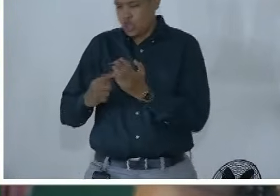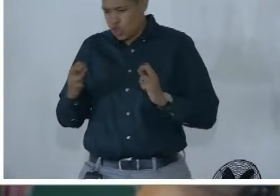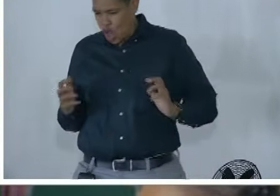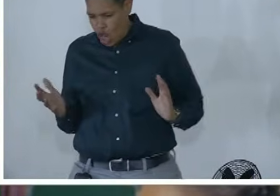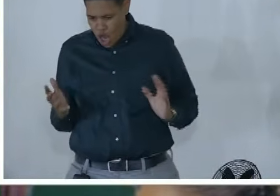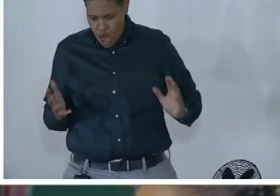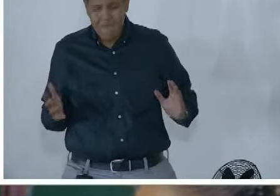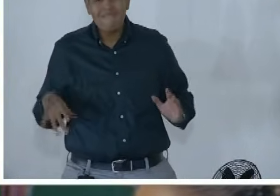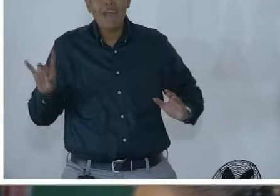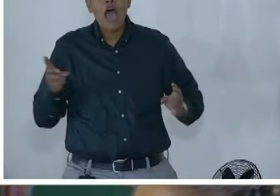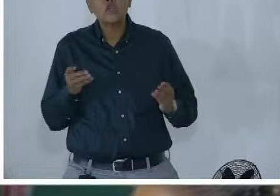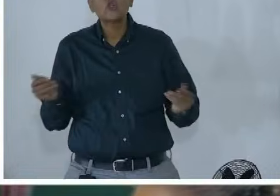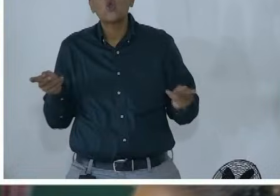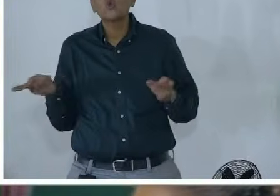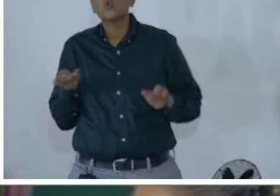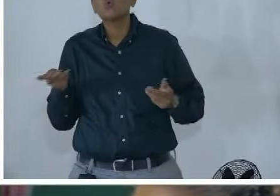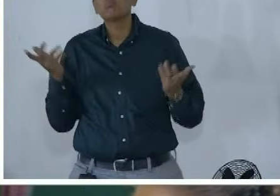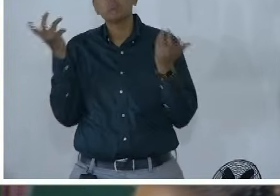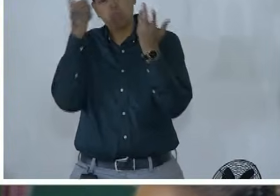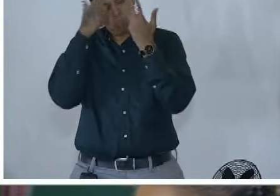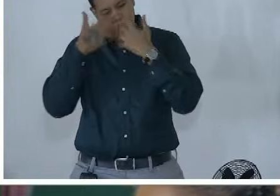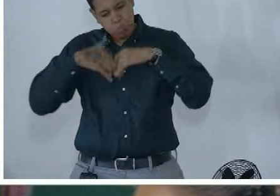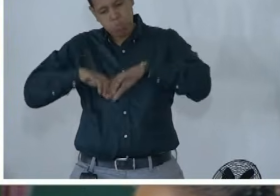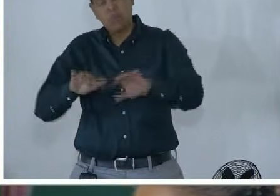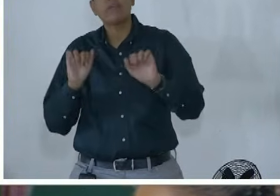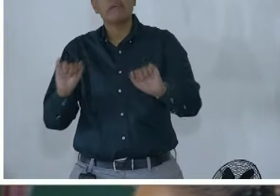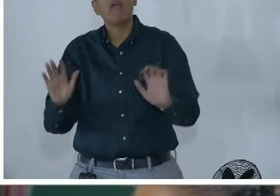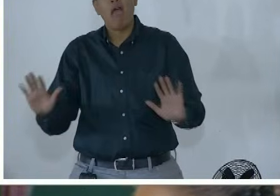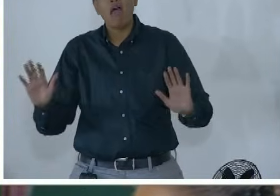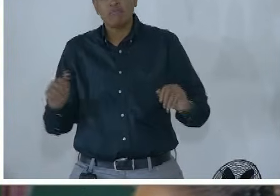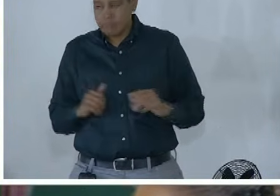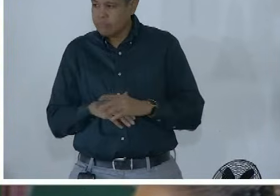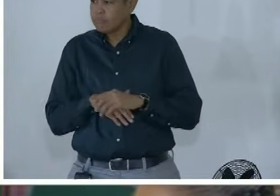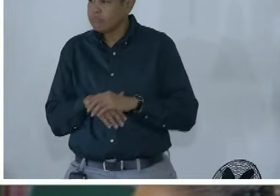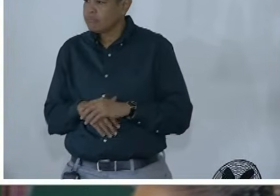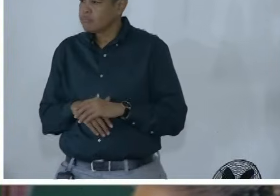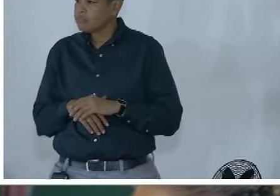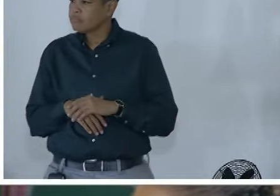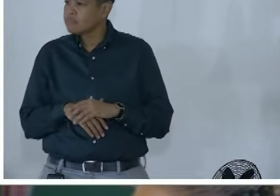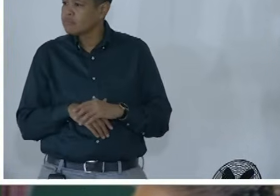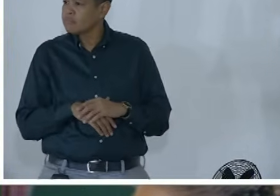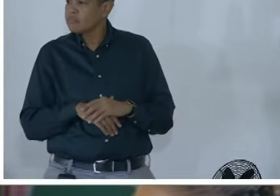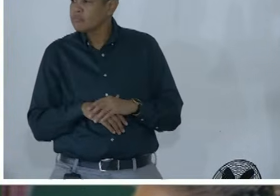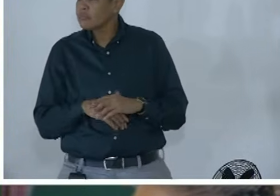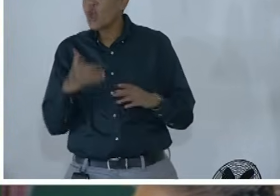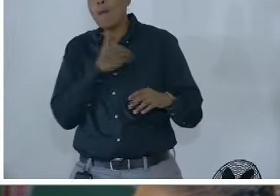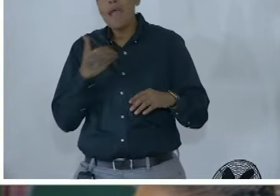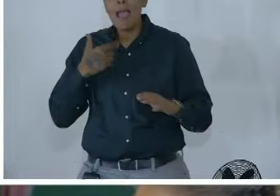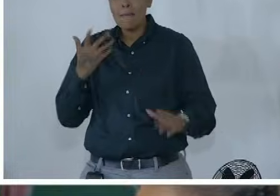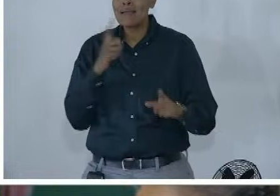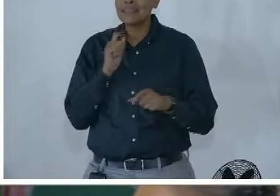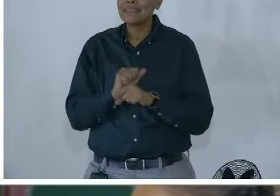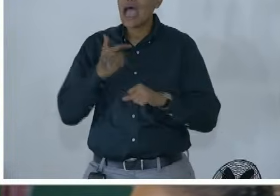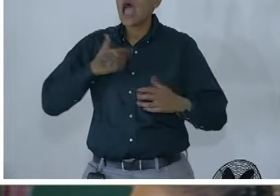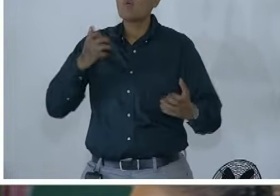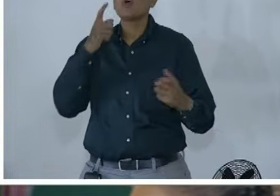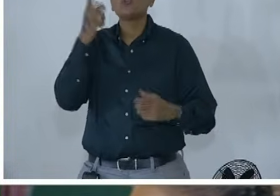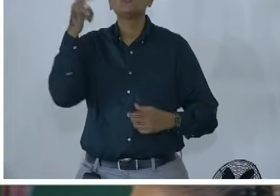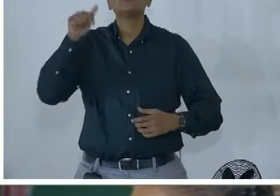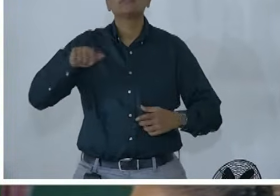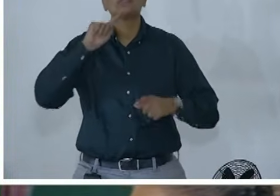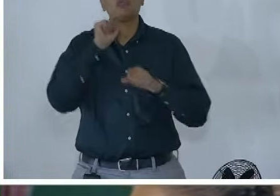and find some way to resolve their differences. So, members, I want to use